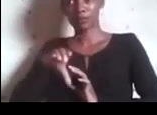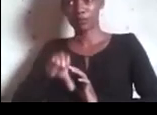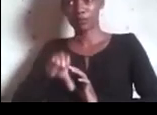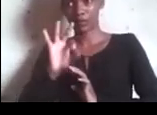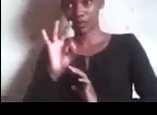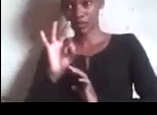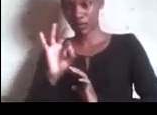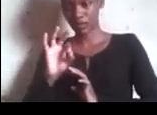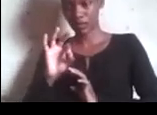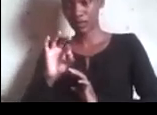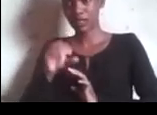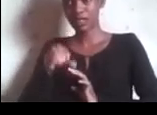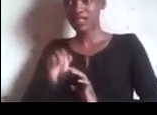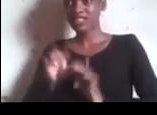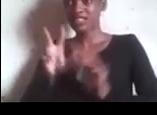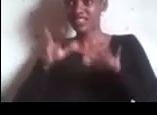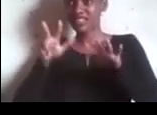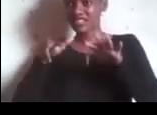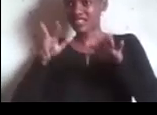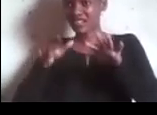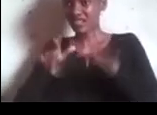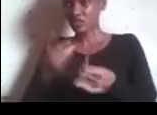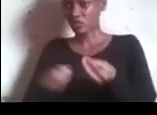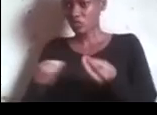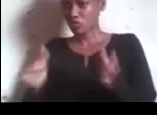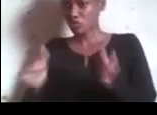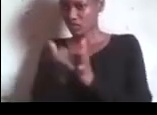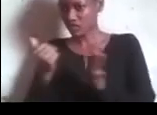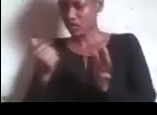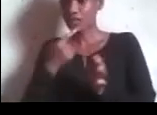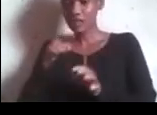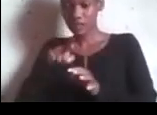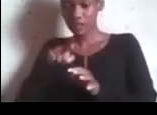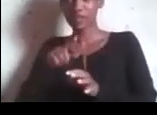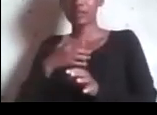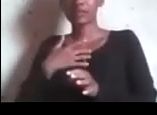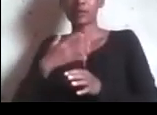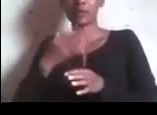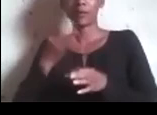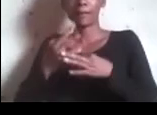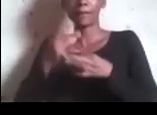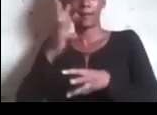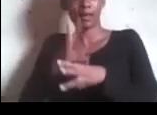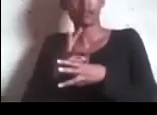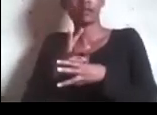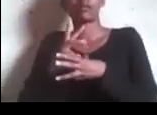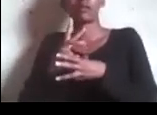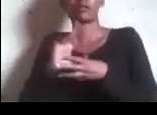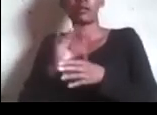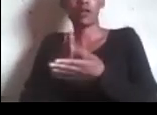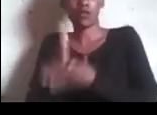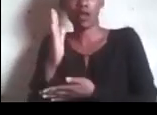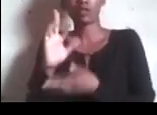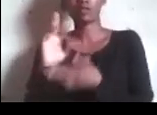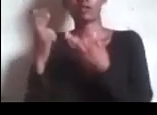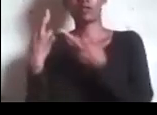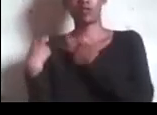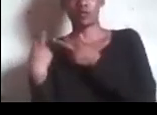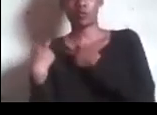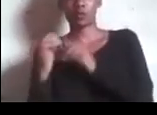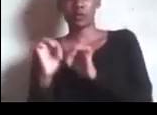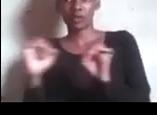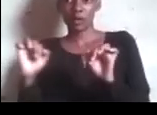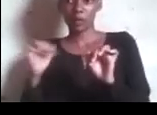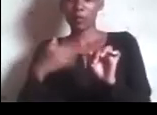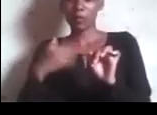Section 18 of that Act, it deals with parental rights and responsibilities. And then Section